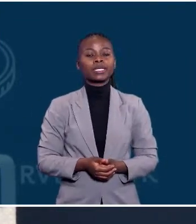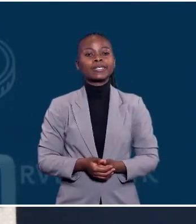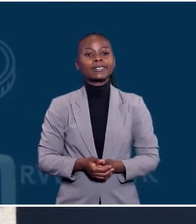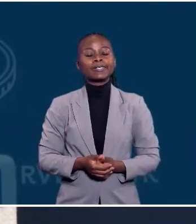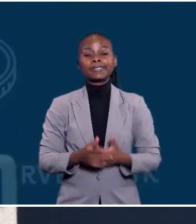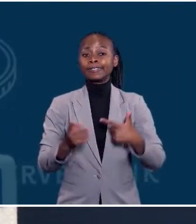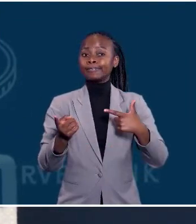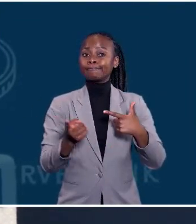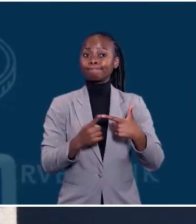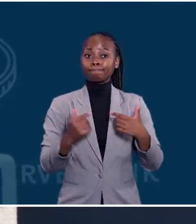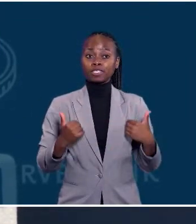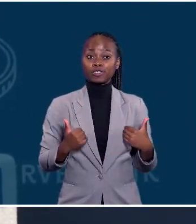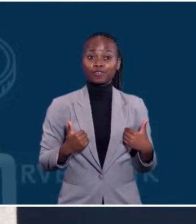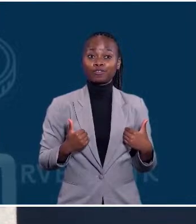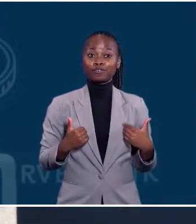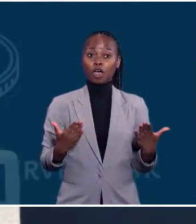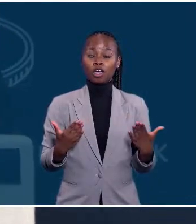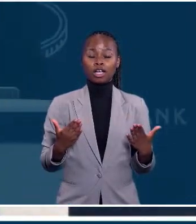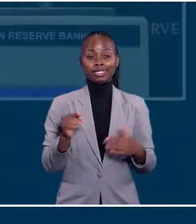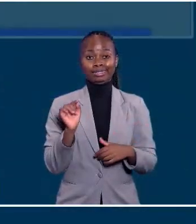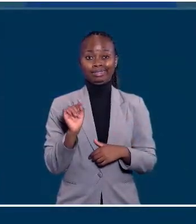starting with watch your step.